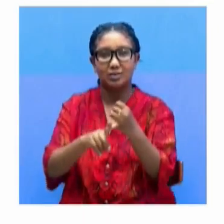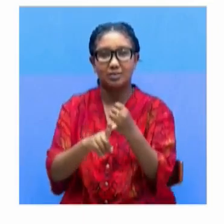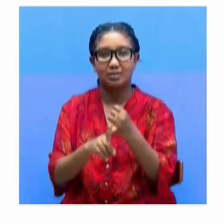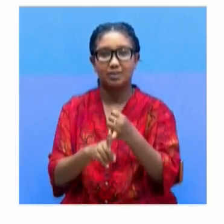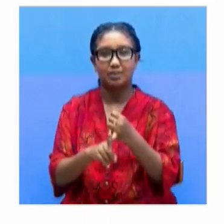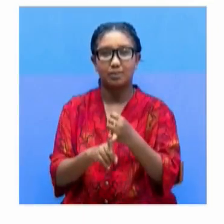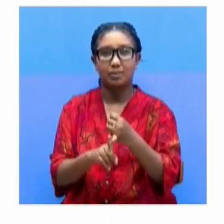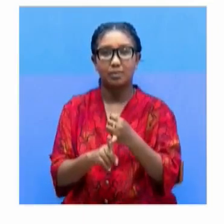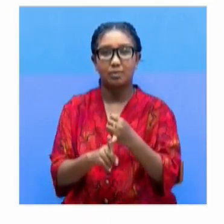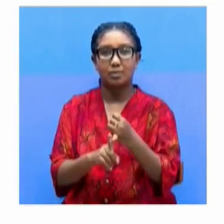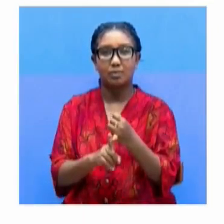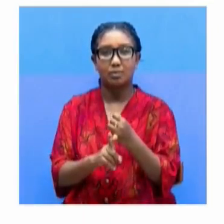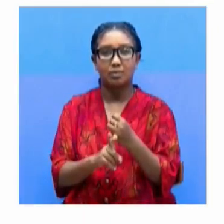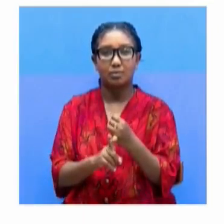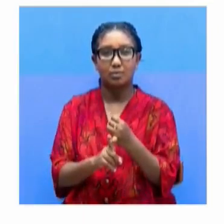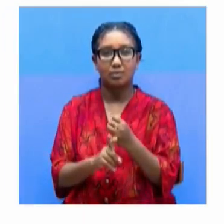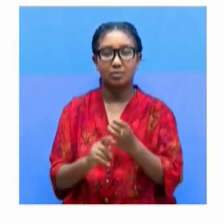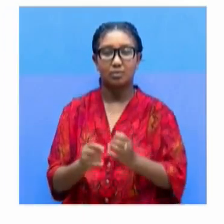yes, those